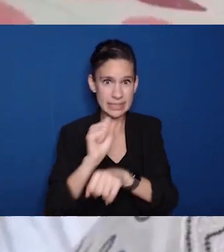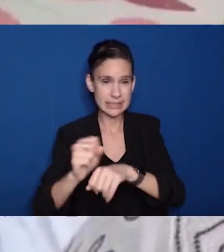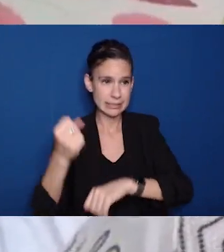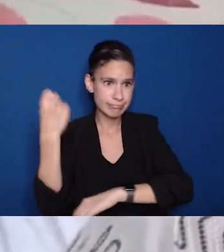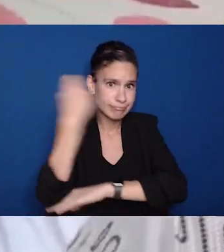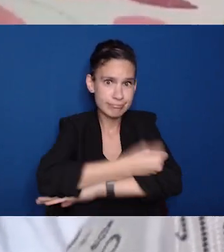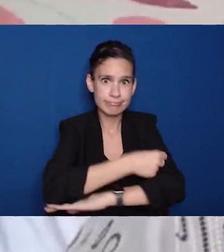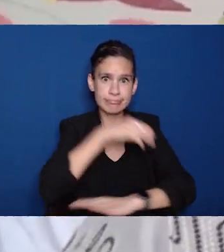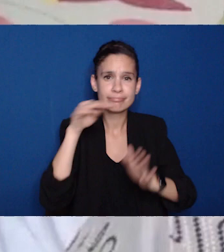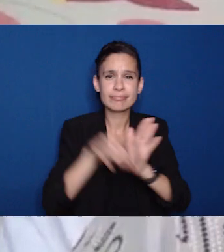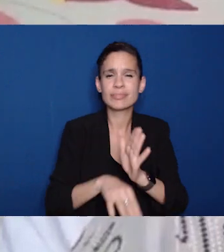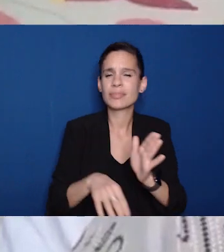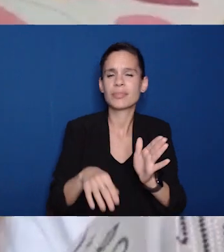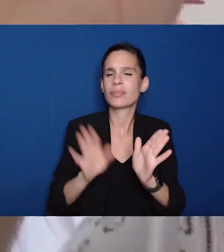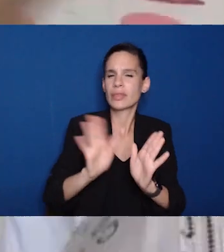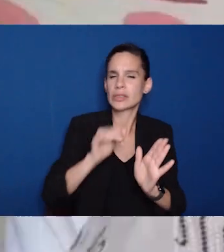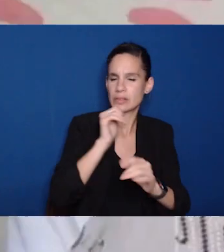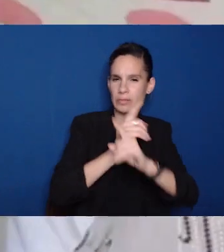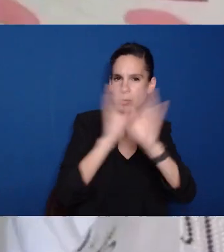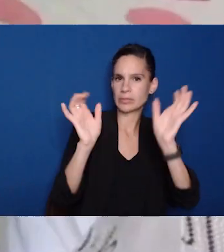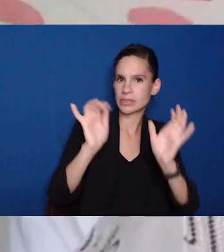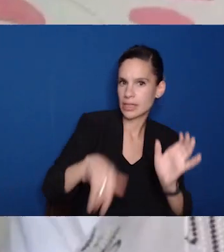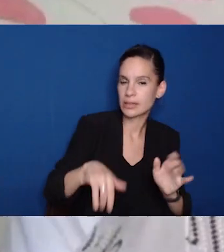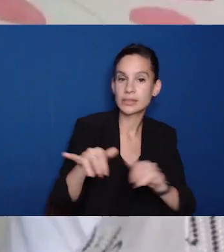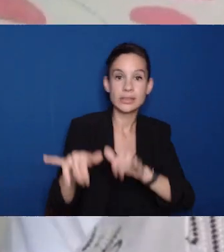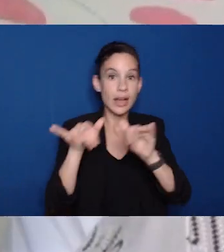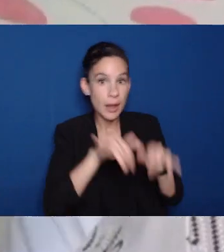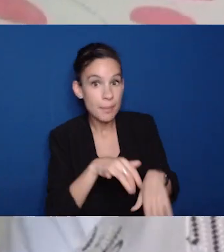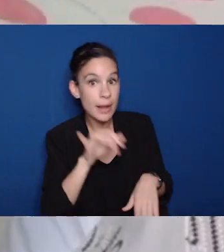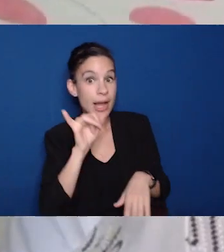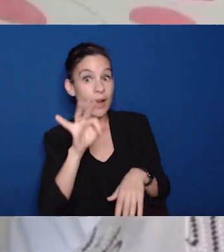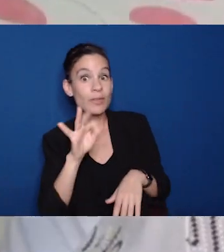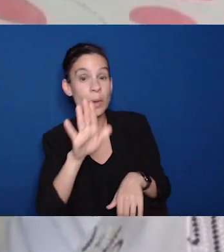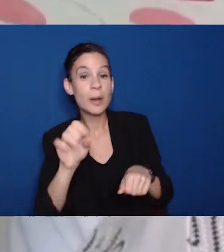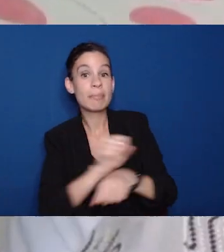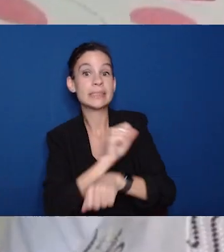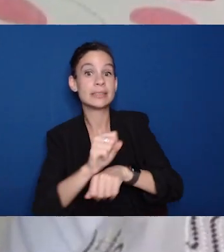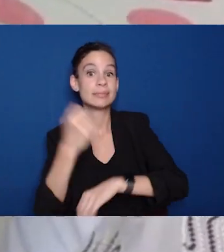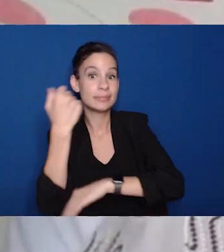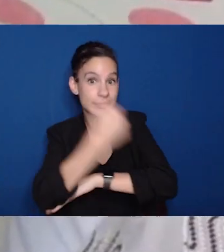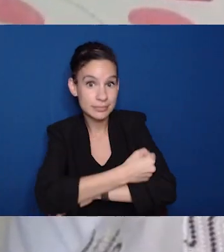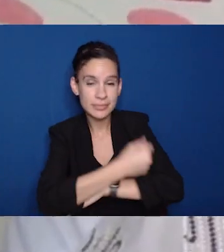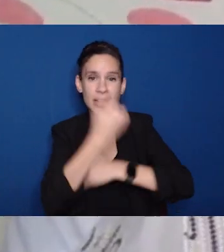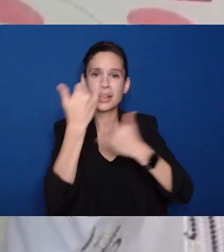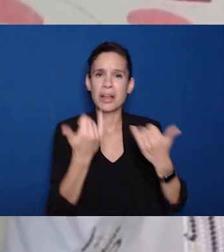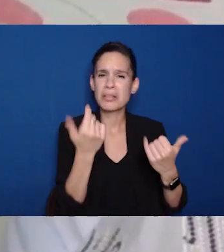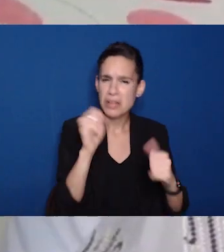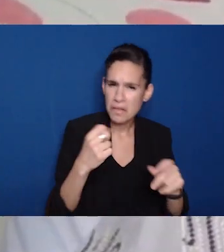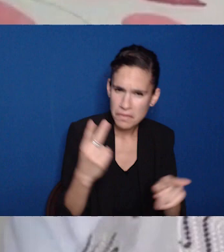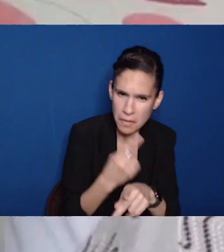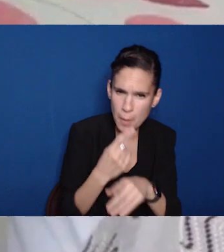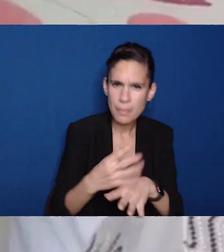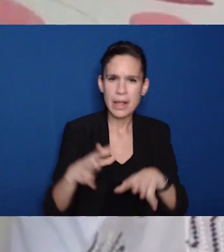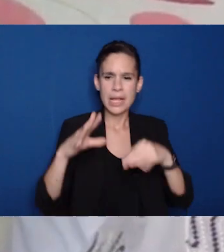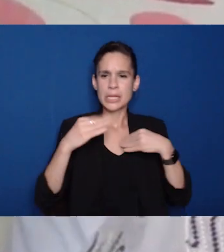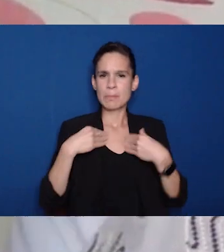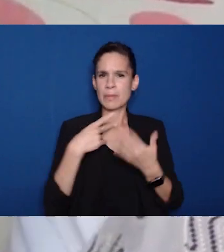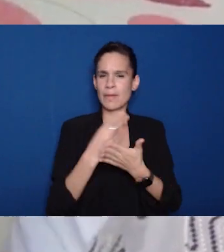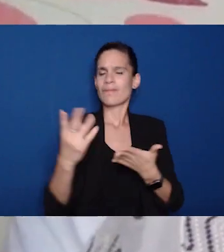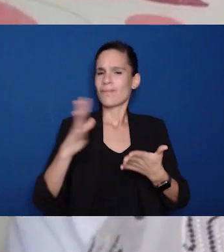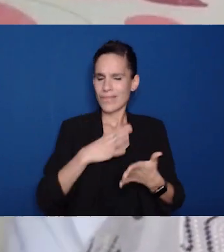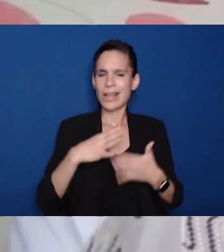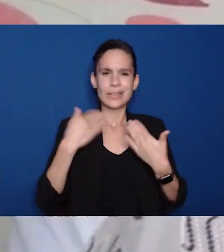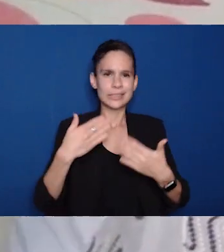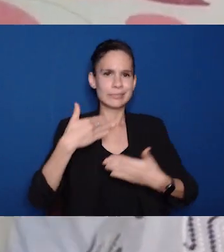to go out of business. So don't assume that necessarily. Although truly, if you should go out of business, figure it out,